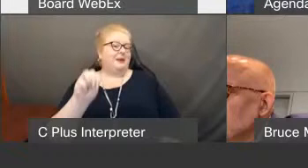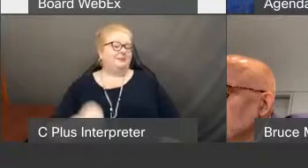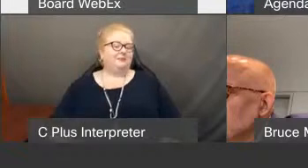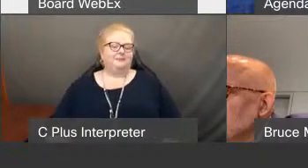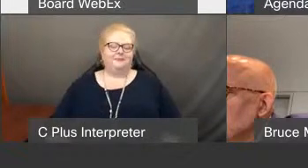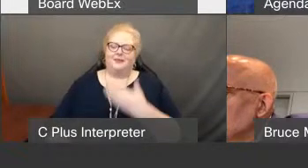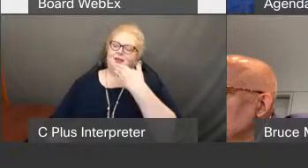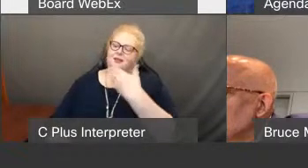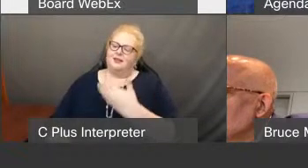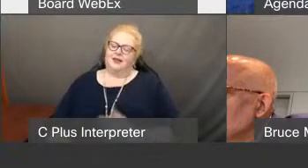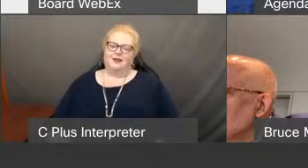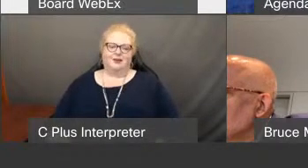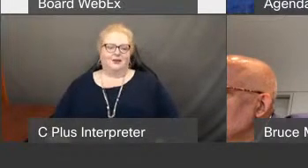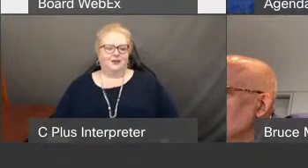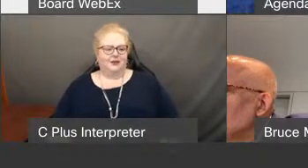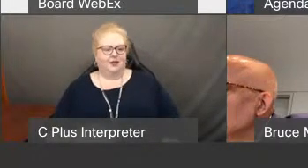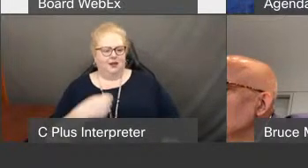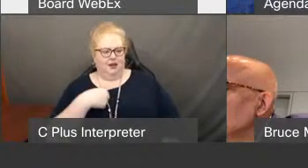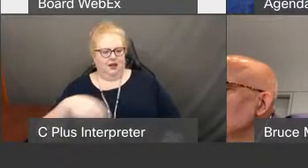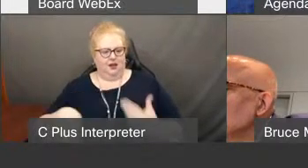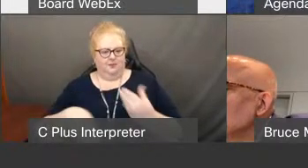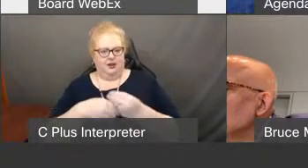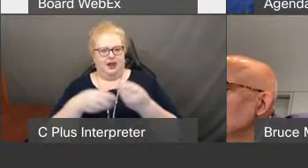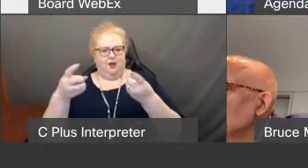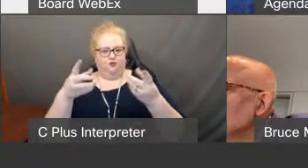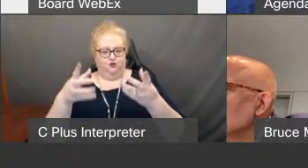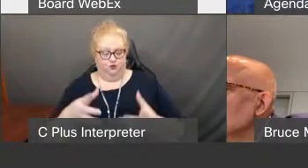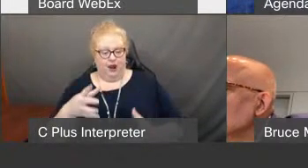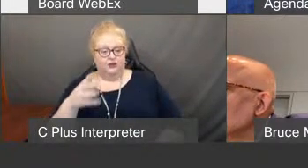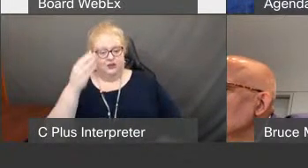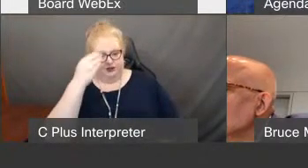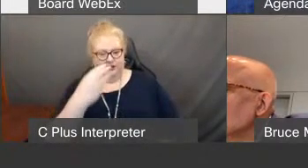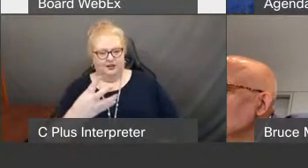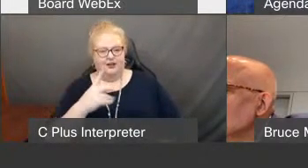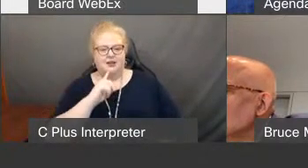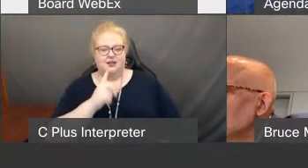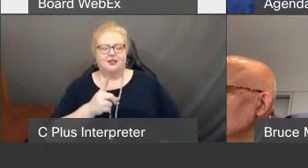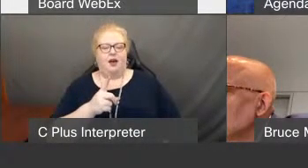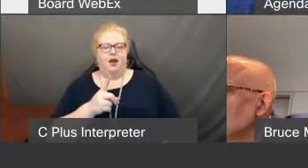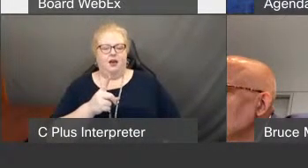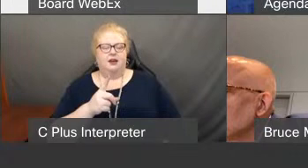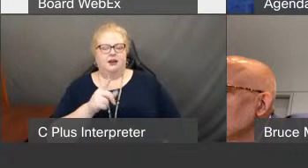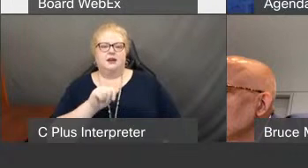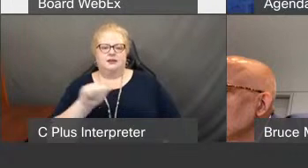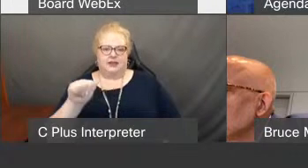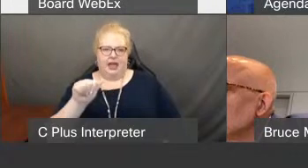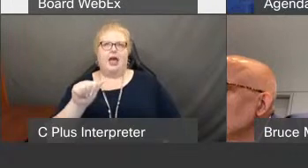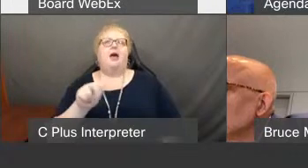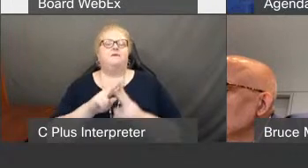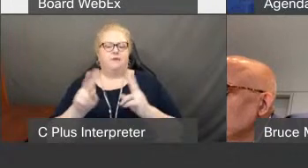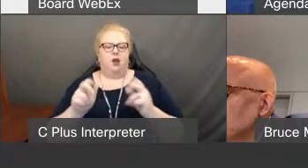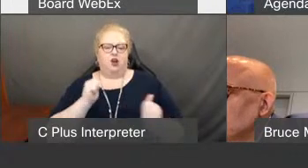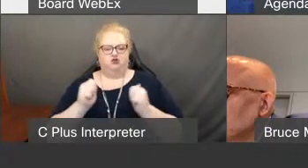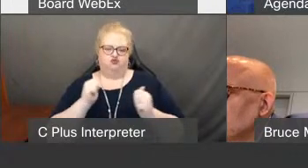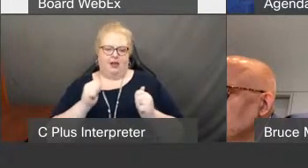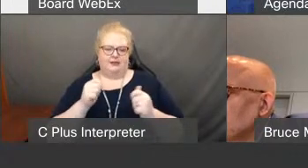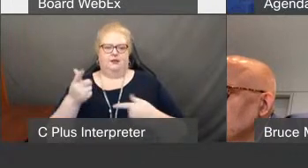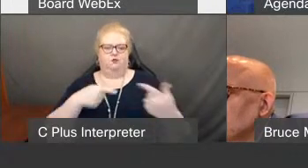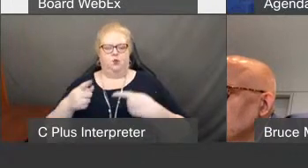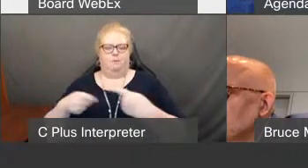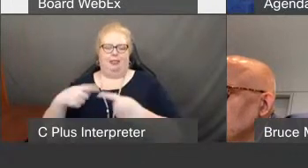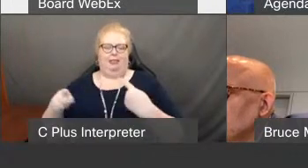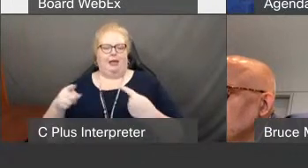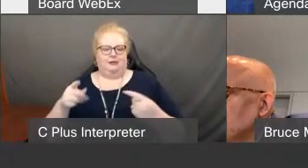you. That's all, Mayor. I will add, Director, it is an aggressive replacement plan. Okay, thank you,